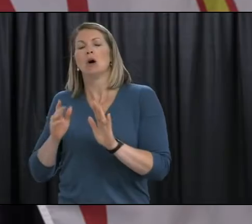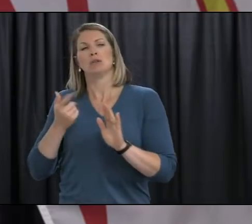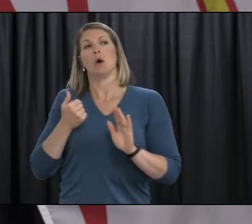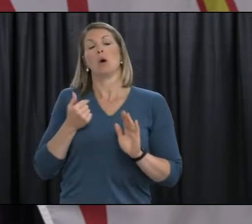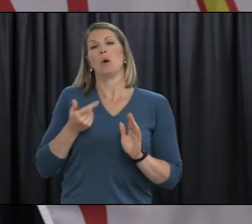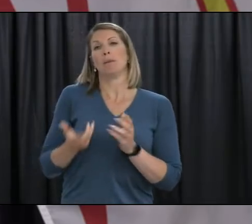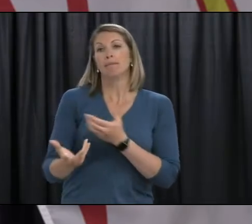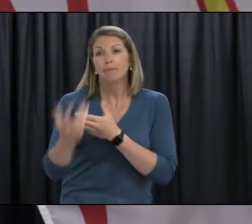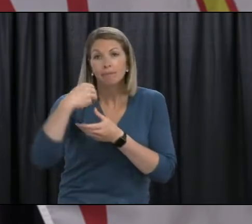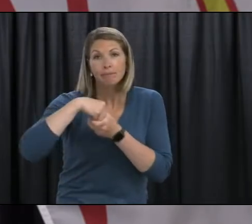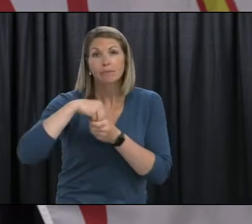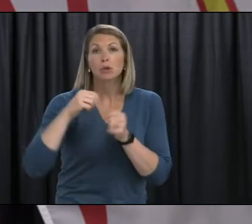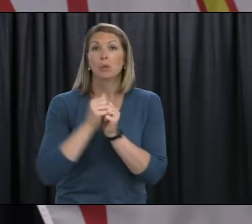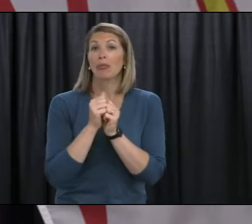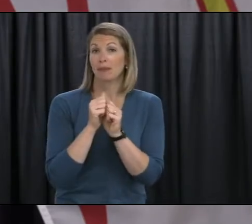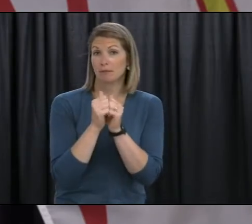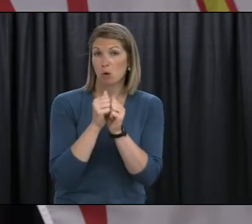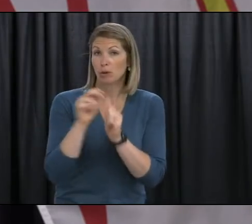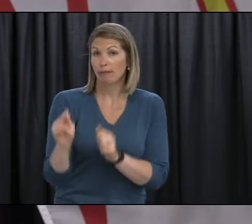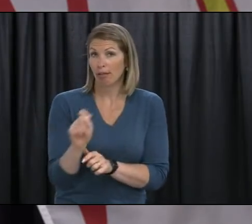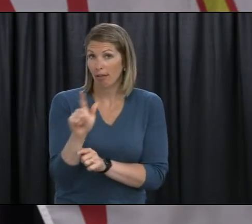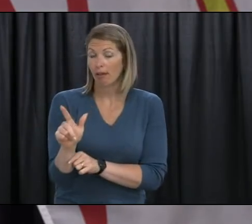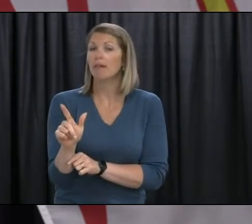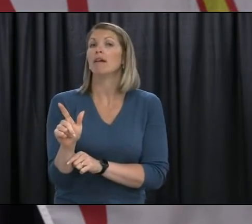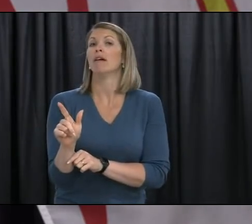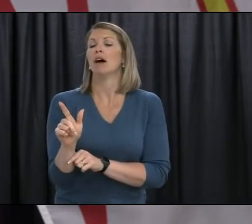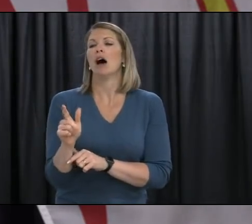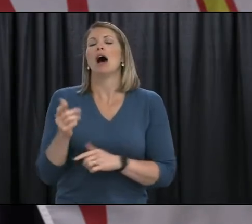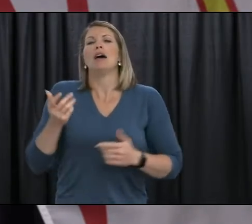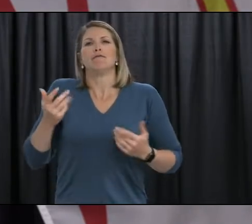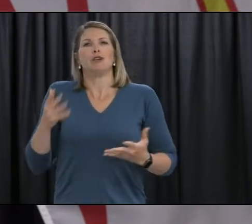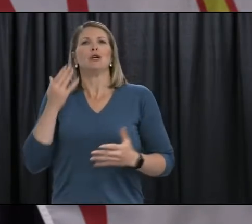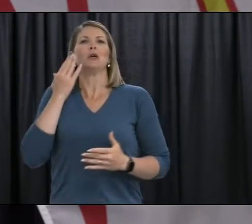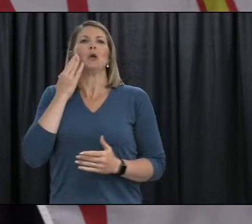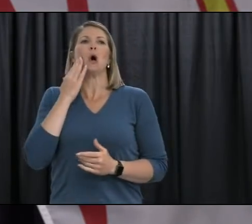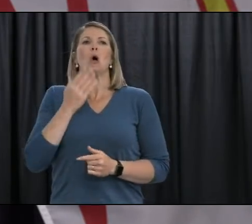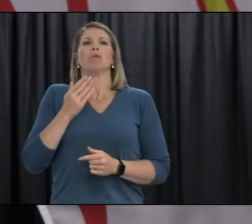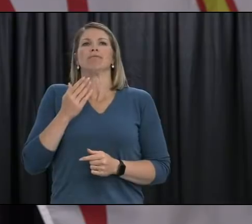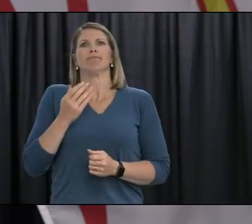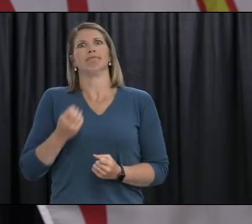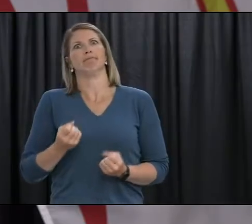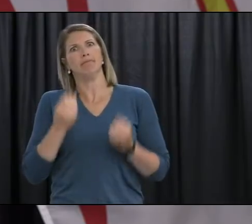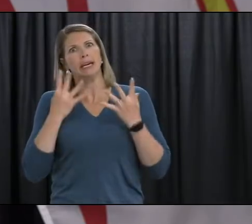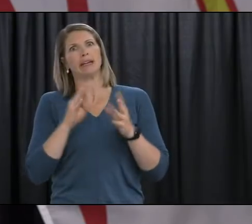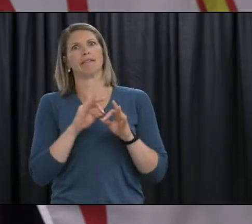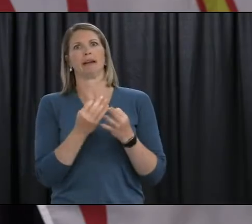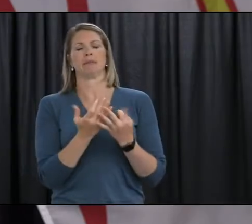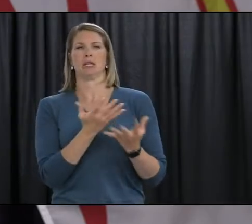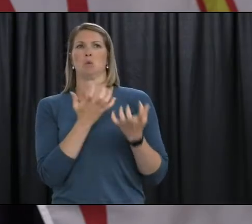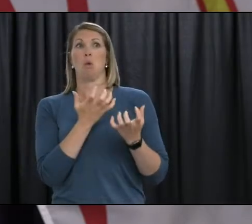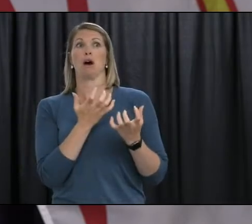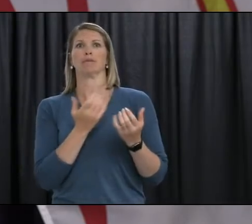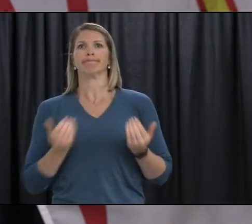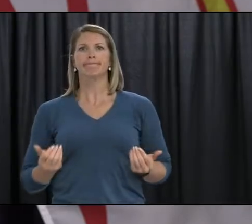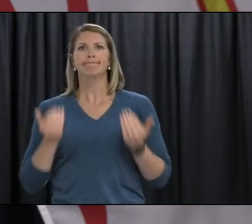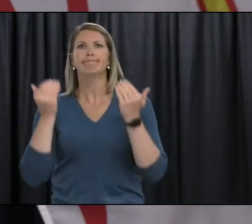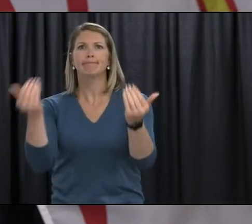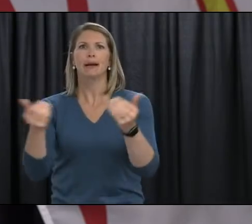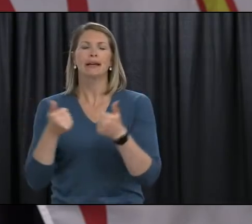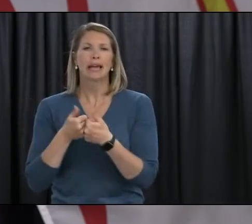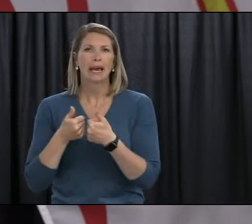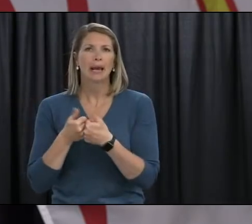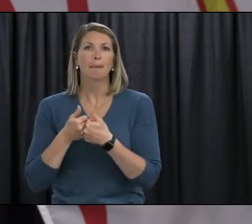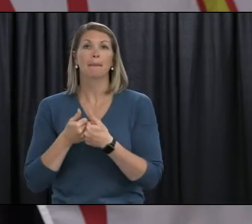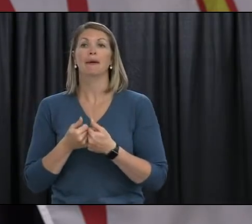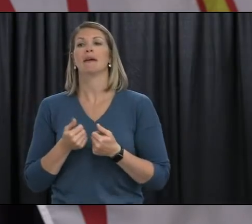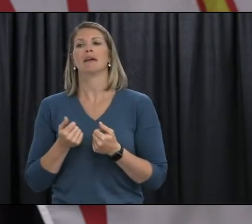we appreciate that people want to be able to play these sports, and we've given guidelines. We've consulted with their sports